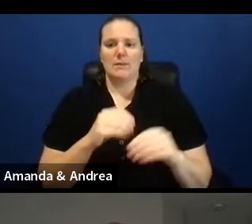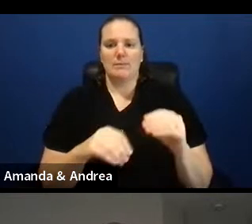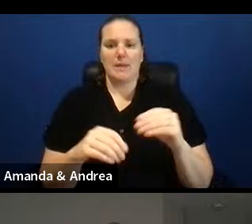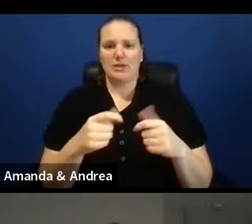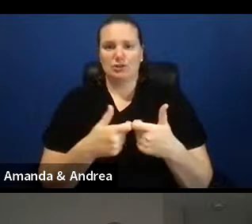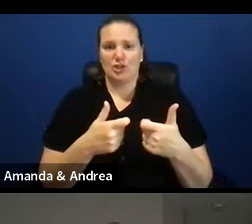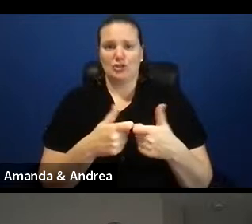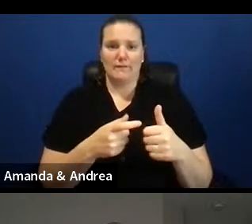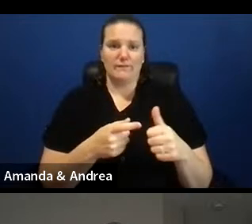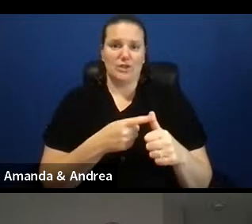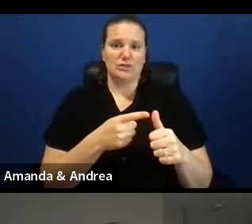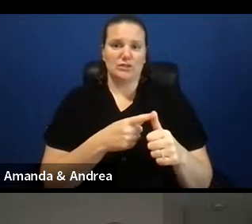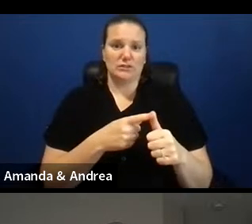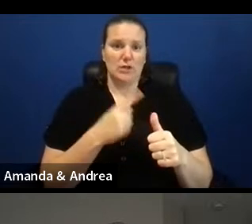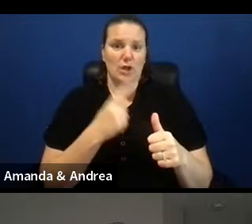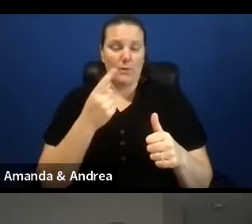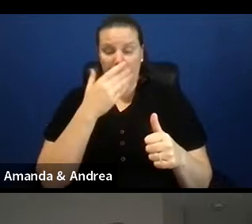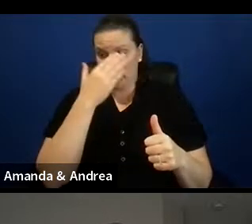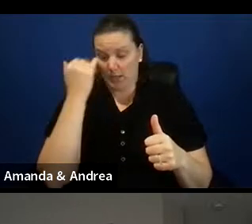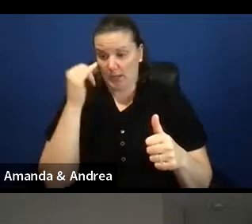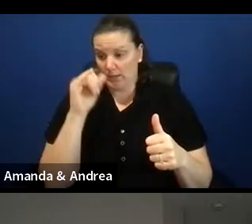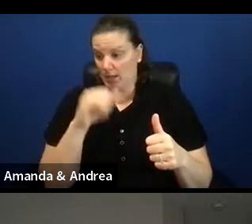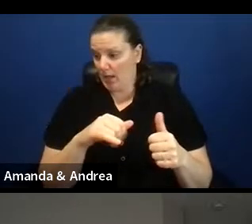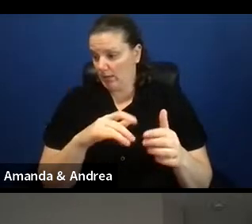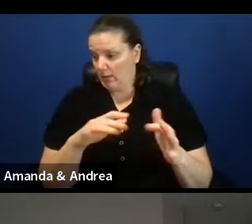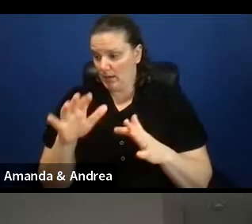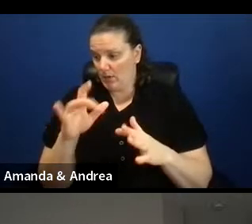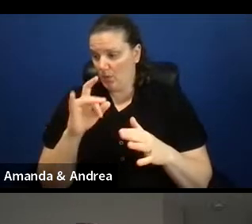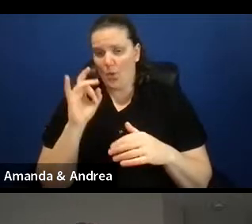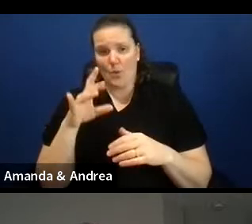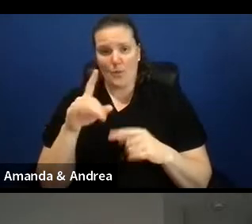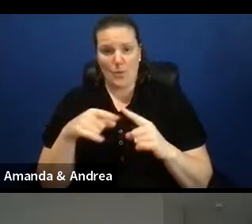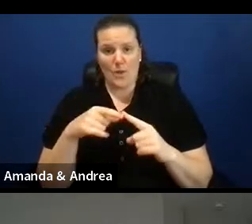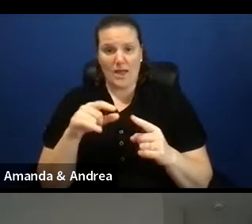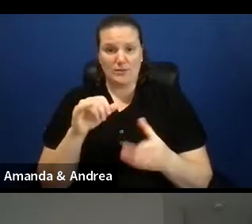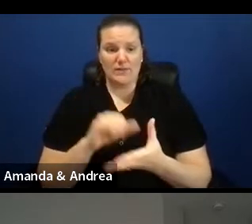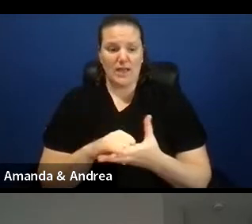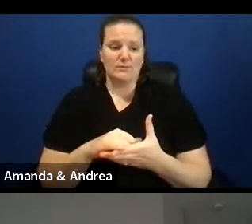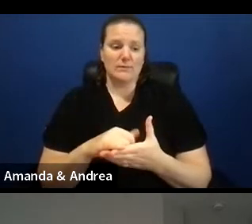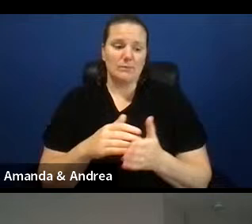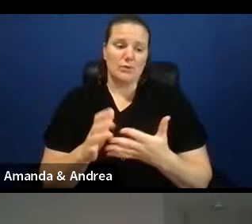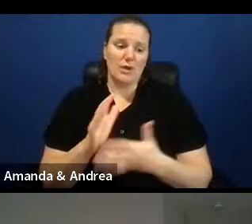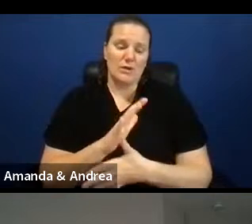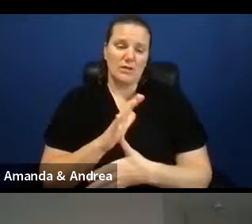chargers first because I always forget them and it's horrible when I do. So that's my priority.